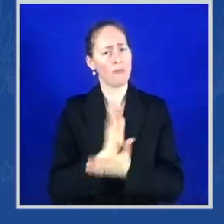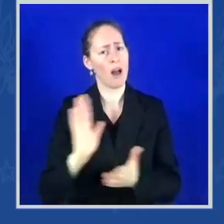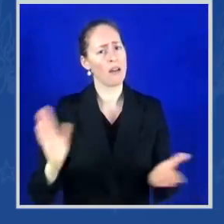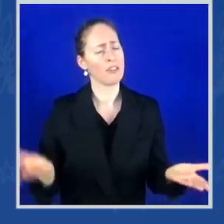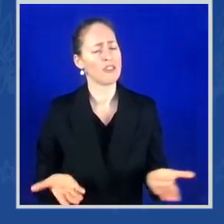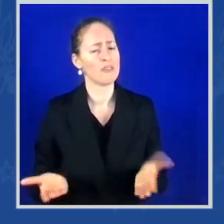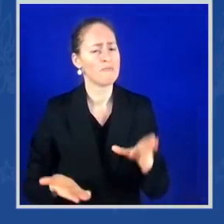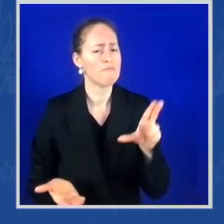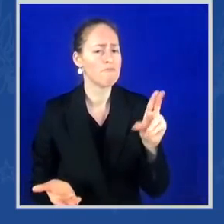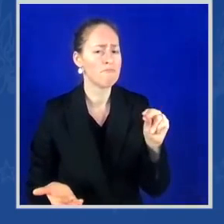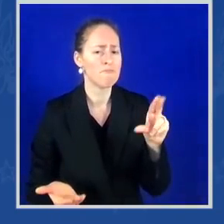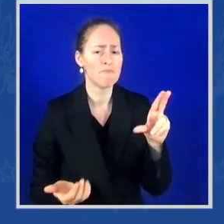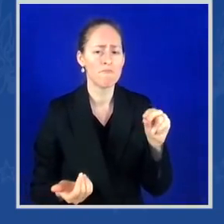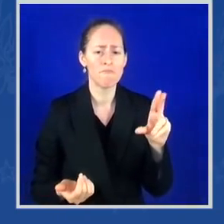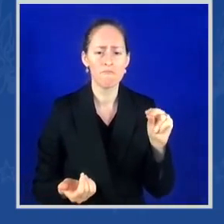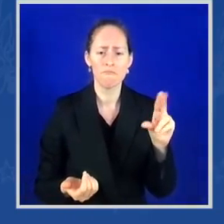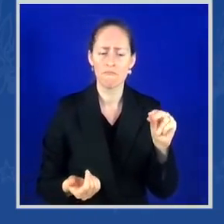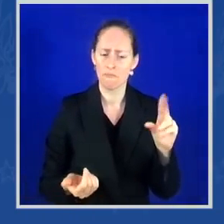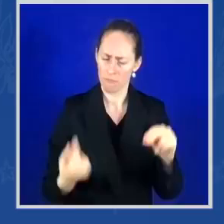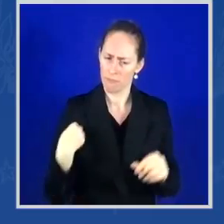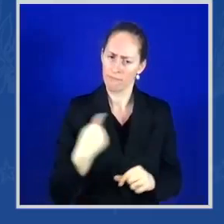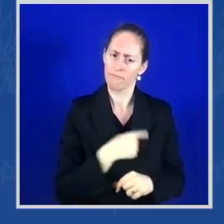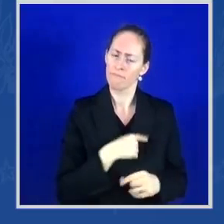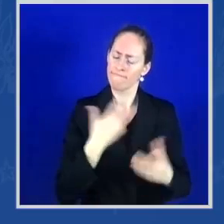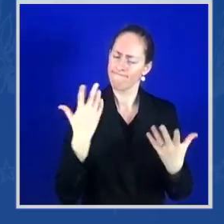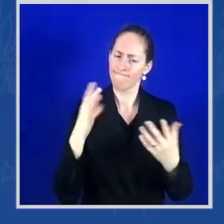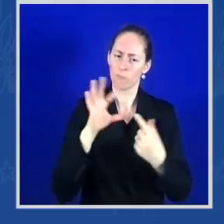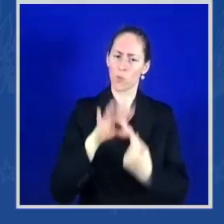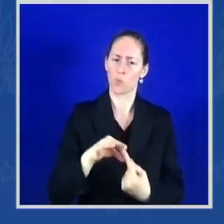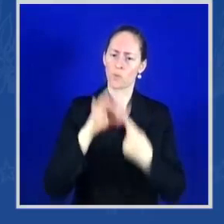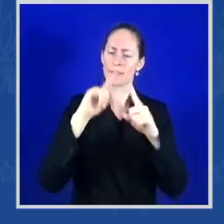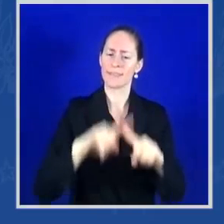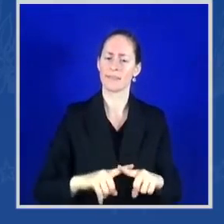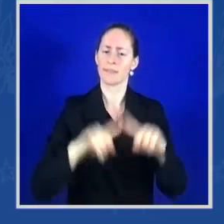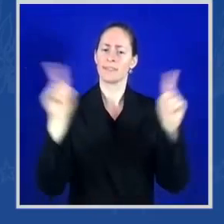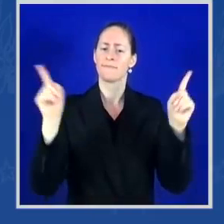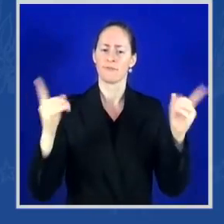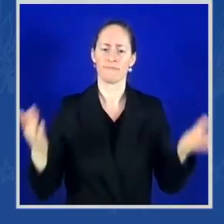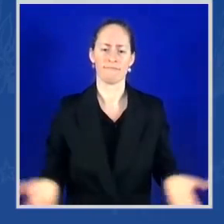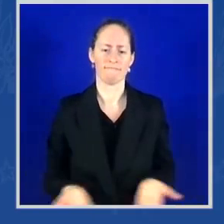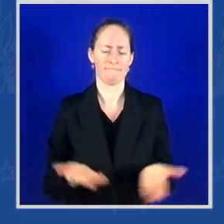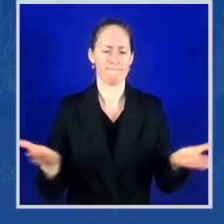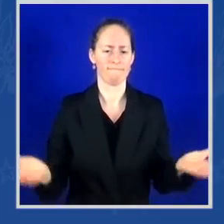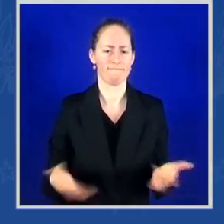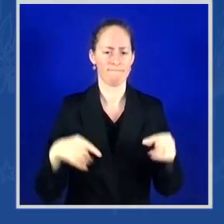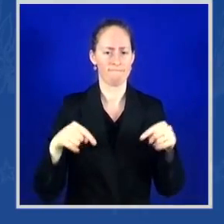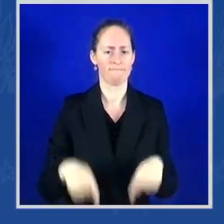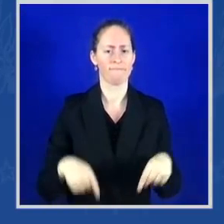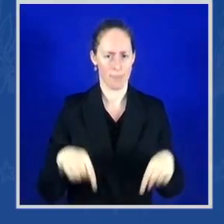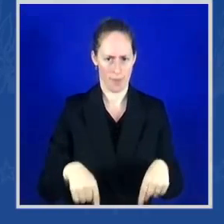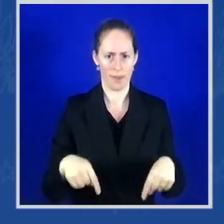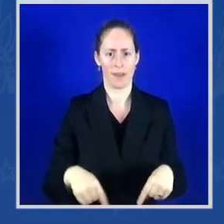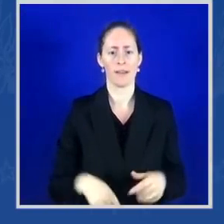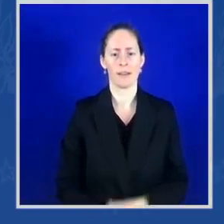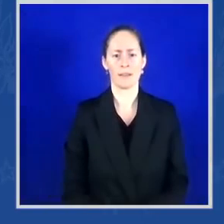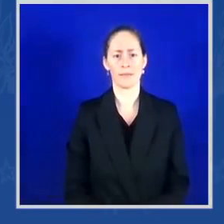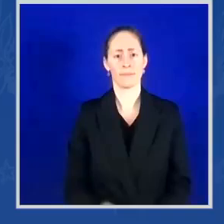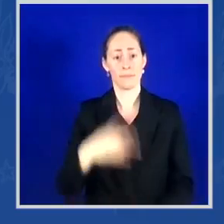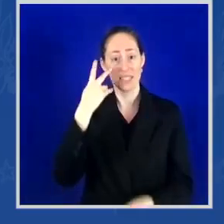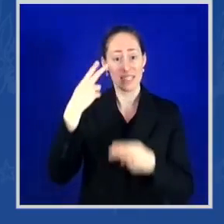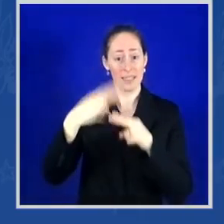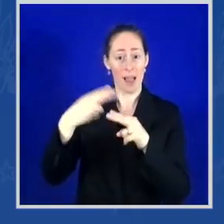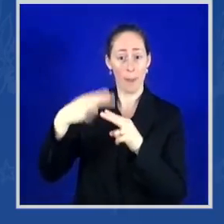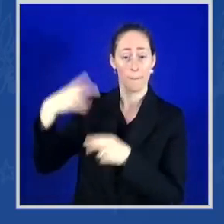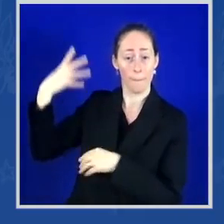history. We really are. But those names etched on that wall and every other wall and tombstone in